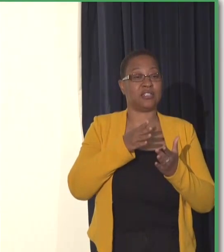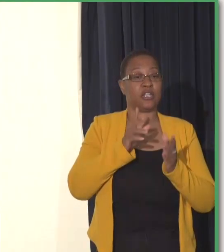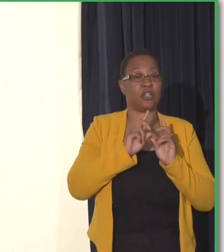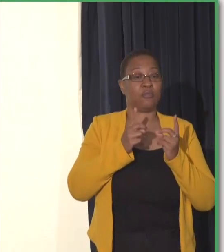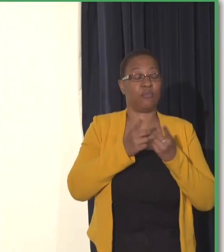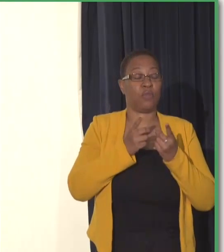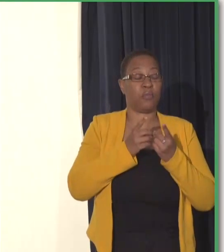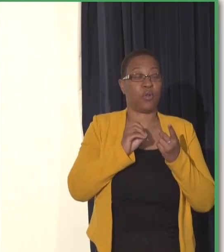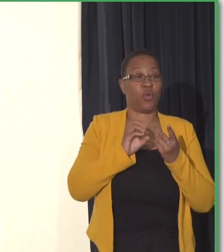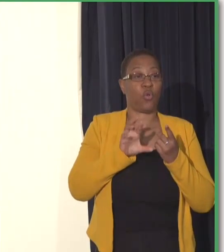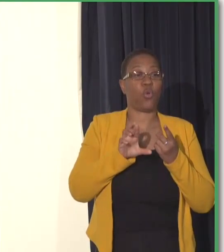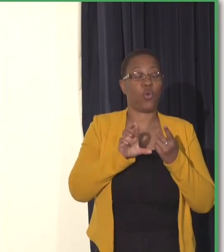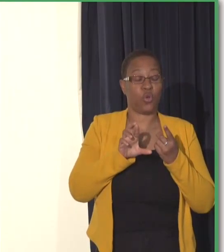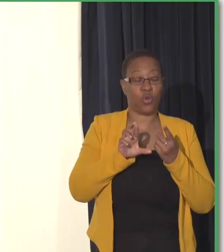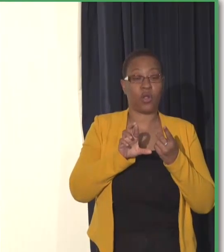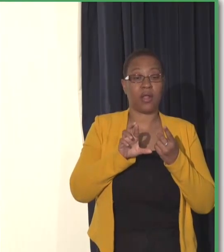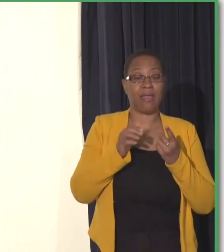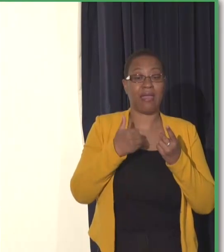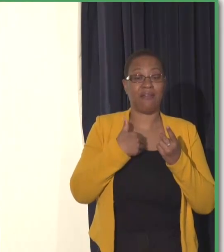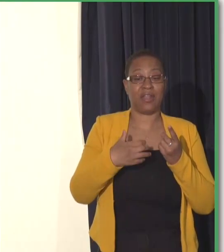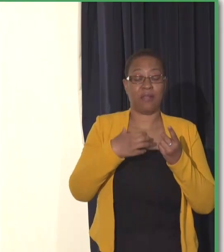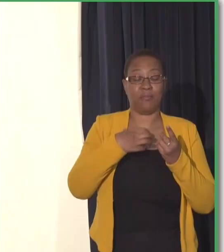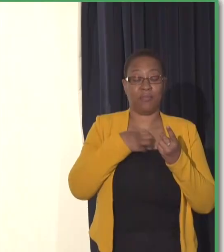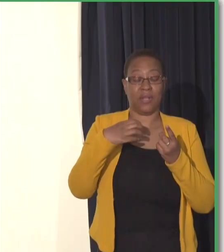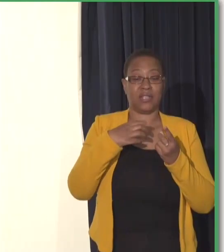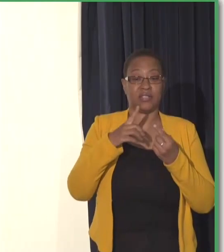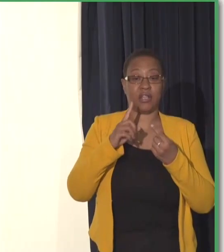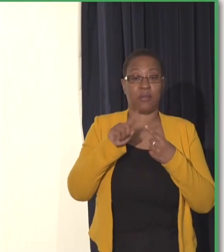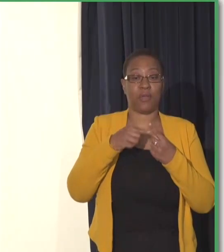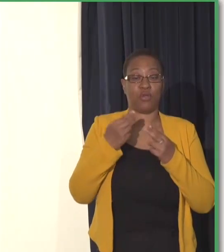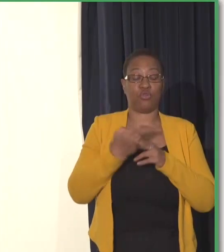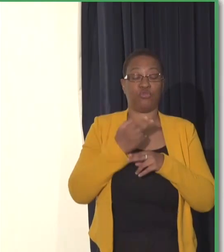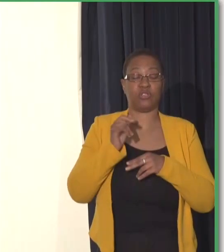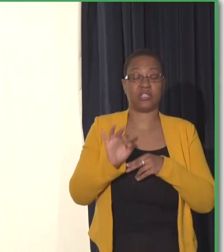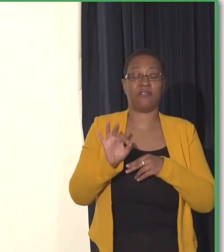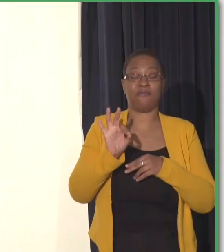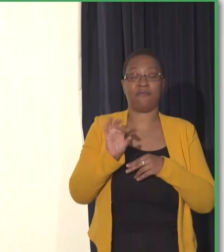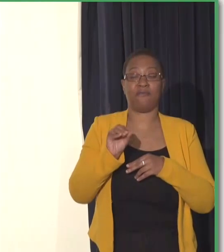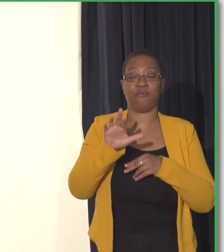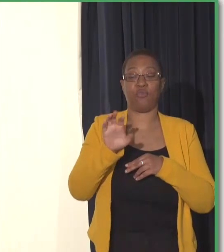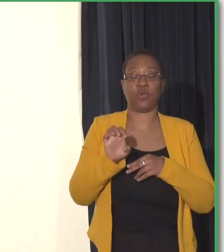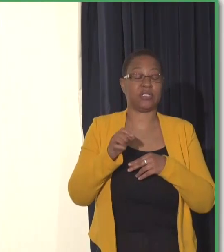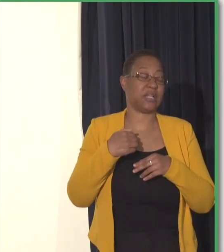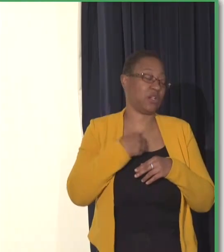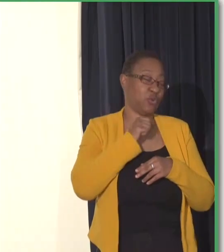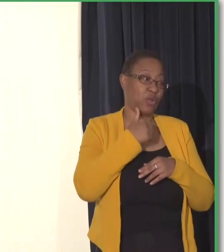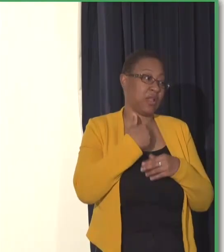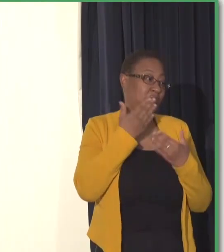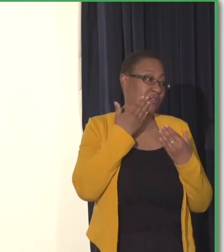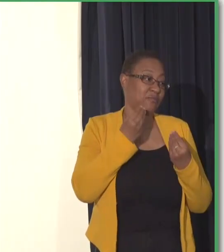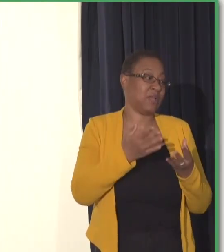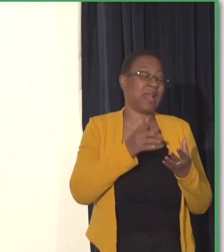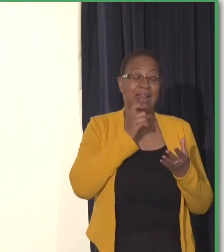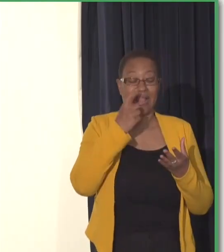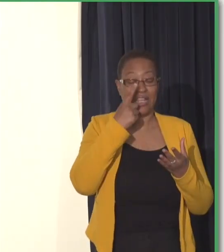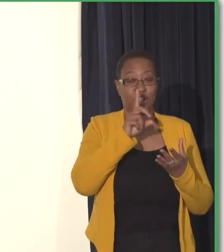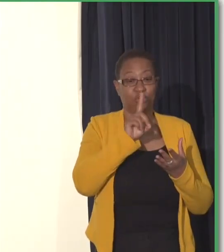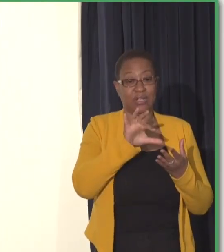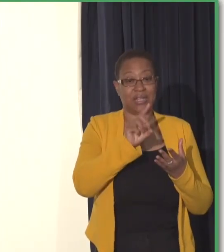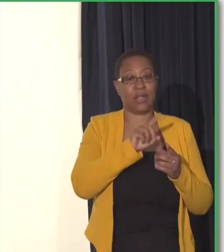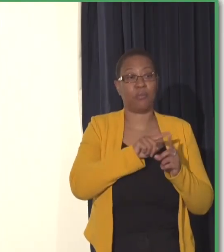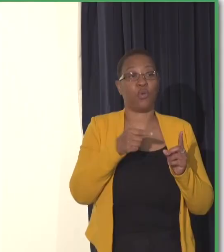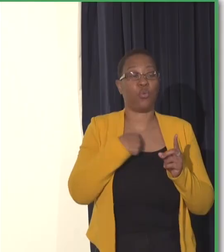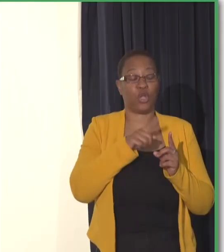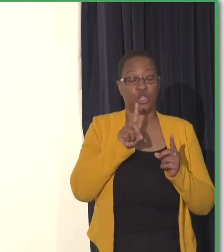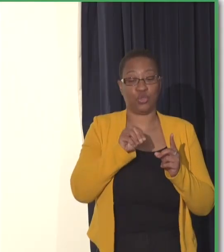or have complaints in them about use of force? I don't have that information. I know you, I didn't think you did, but we do need